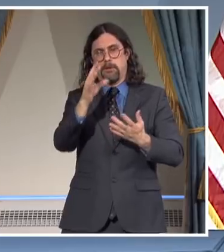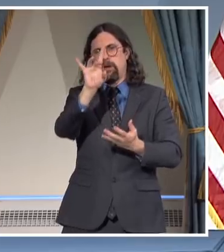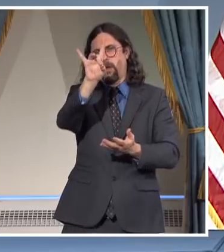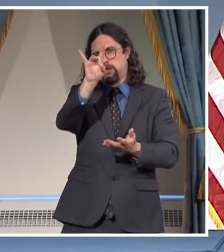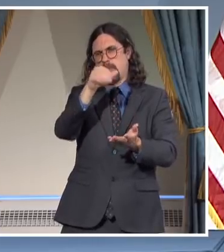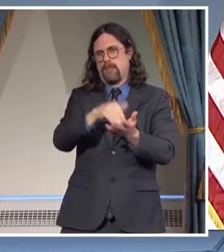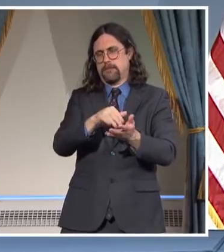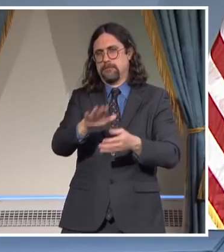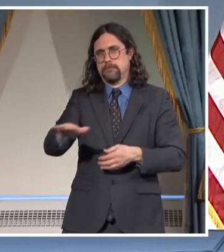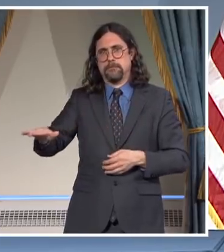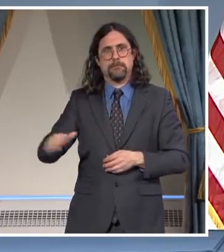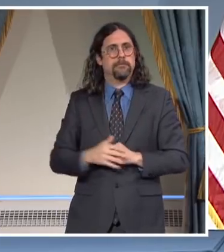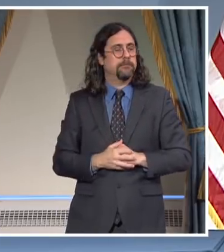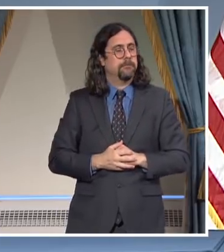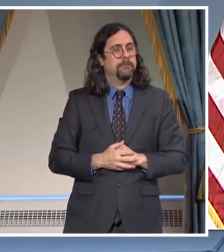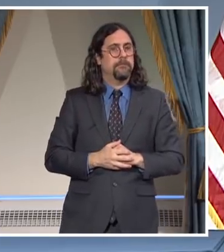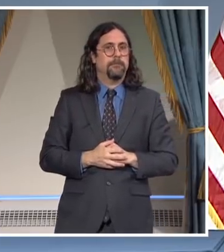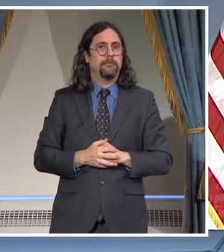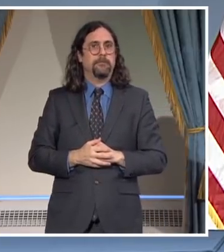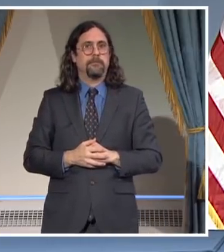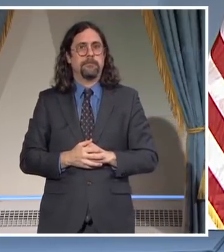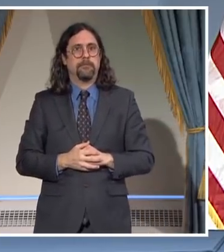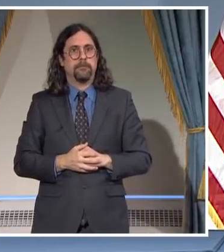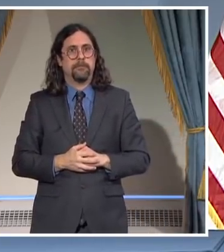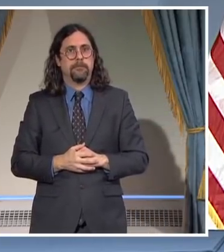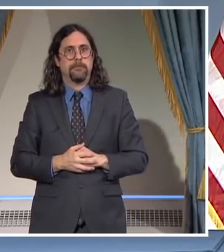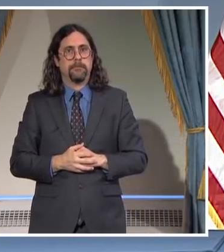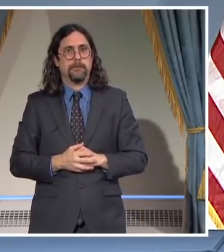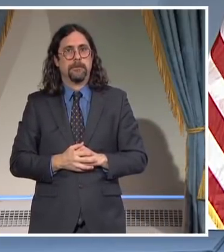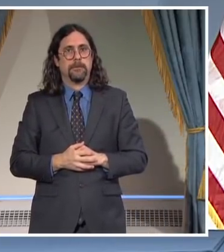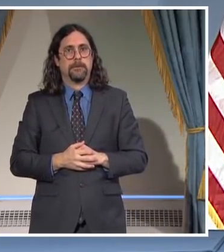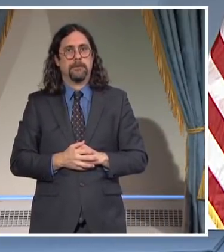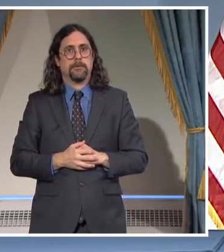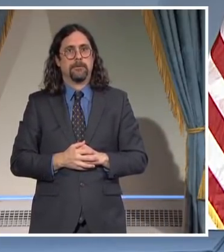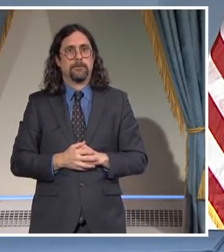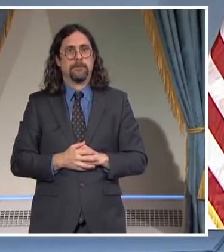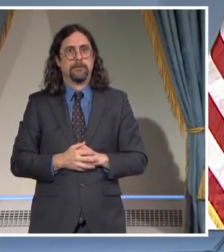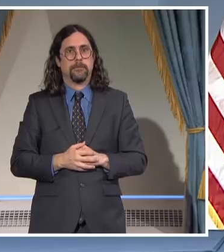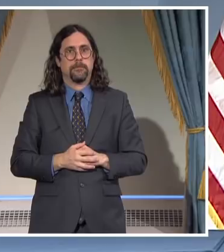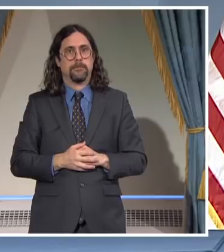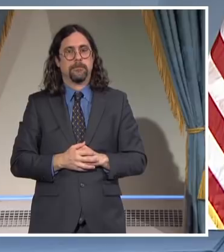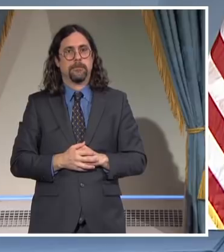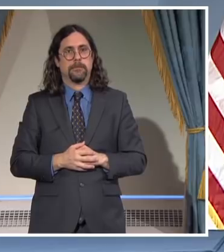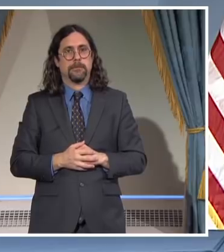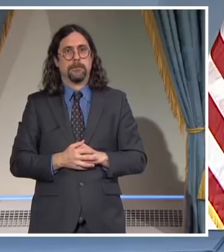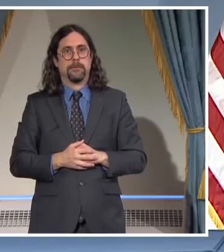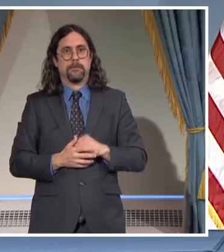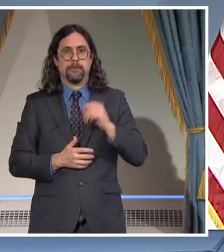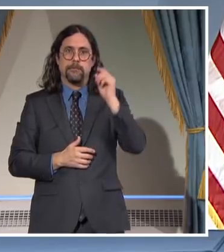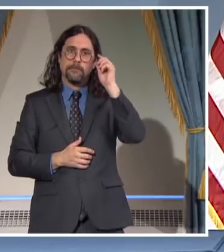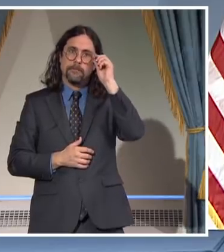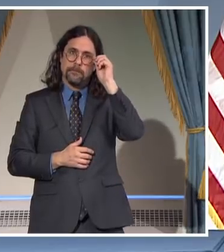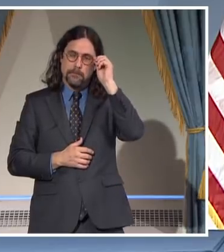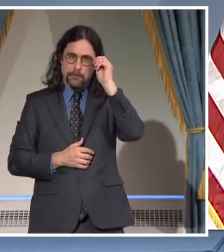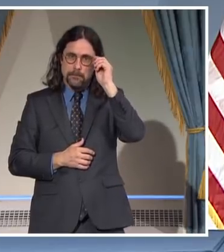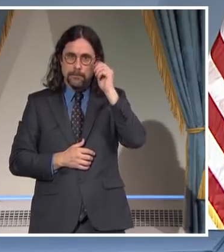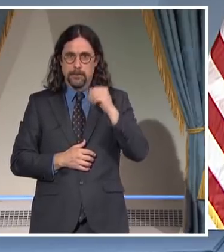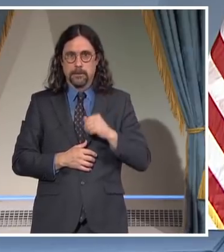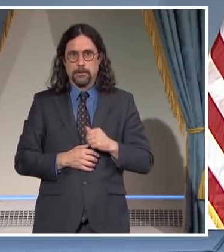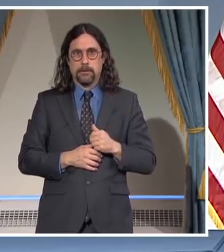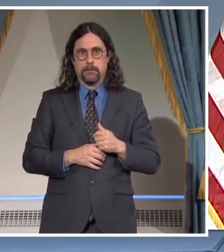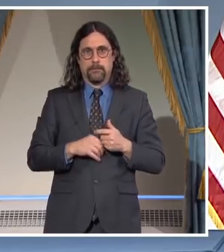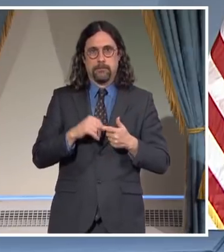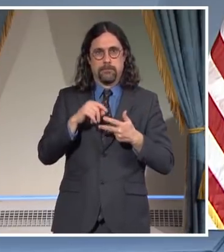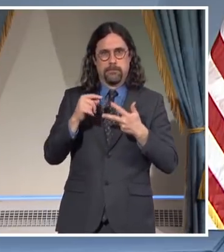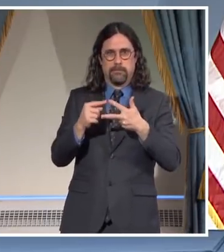Kathleen. Kathleen? Okay, we'll come back to her. Next All up is right. Julia from the Post. Julia. Can you hear